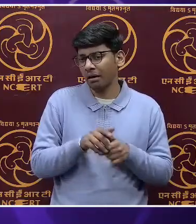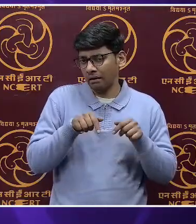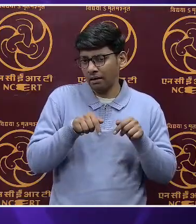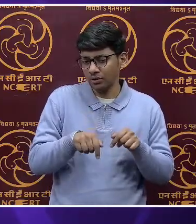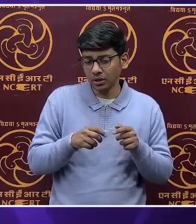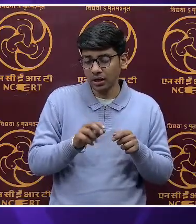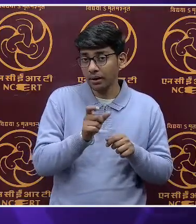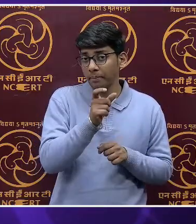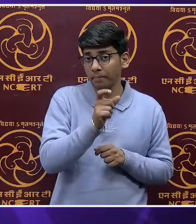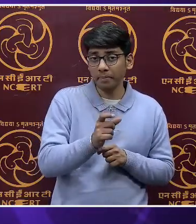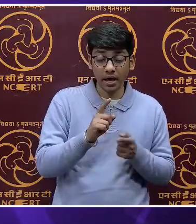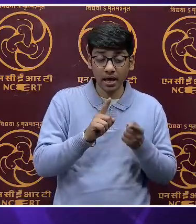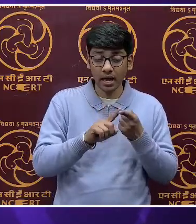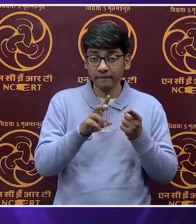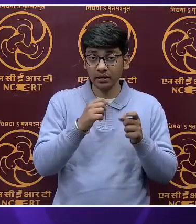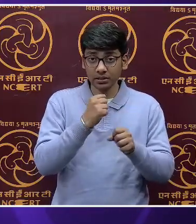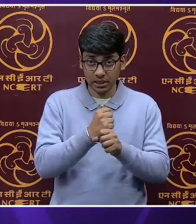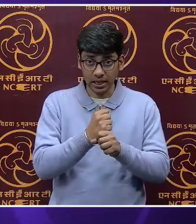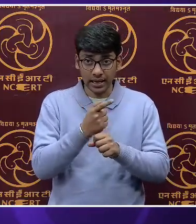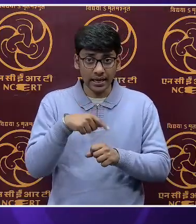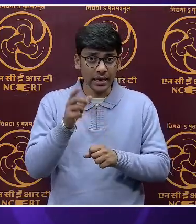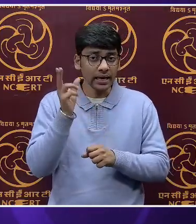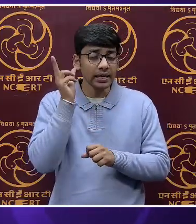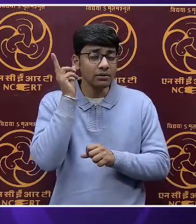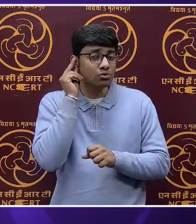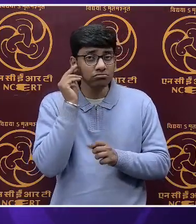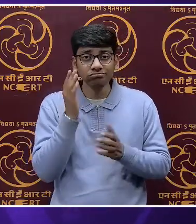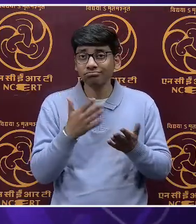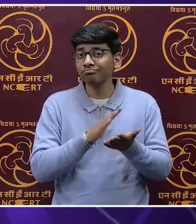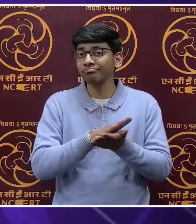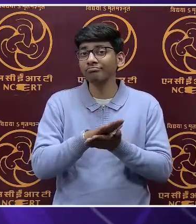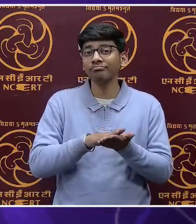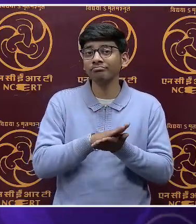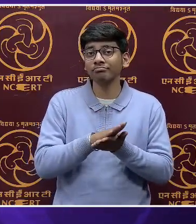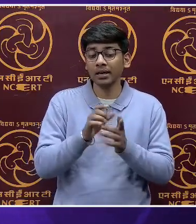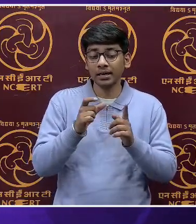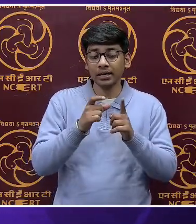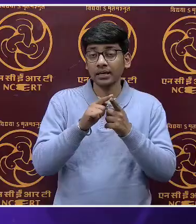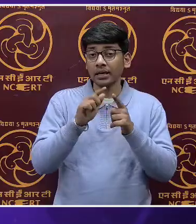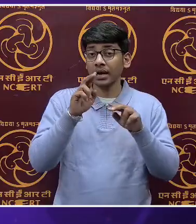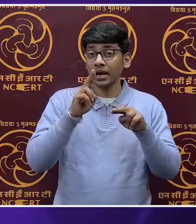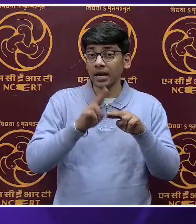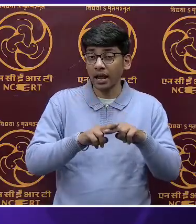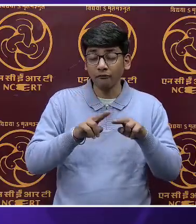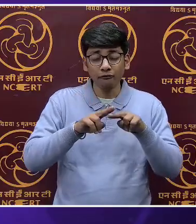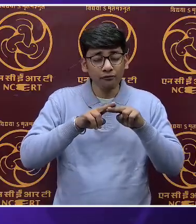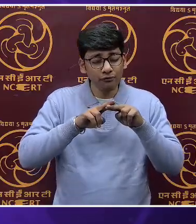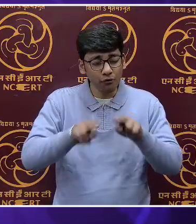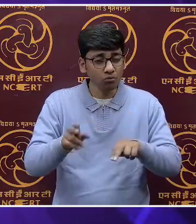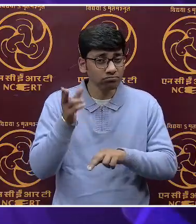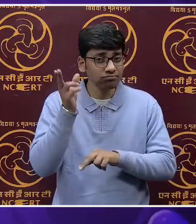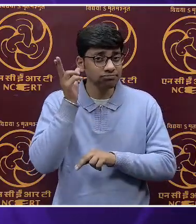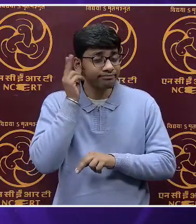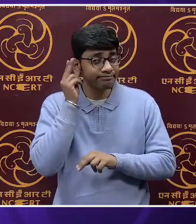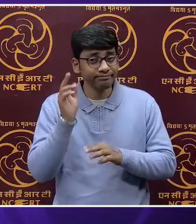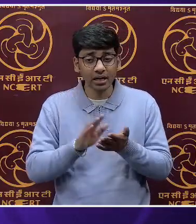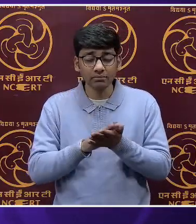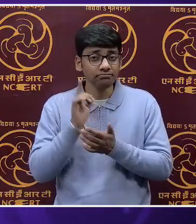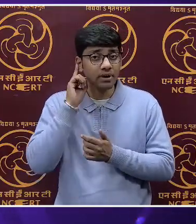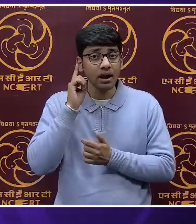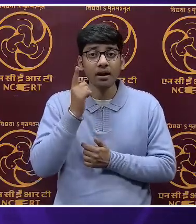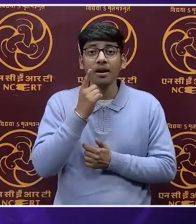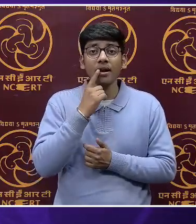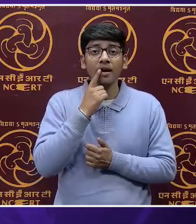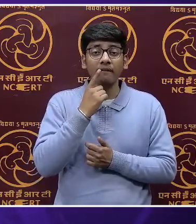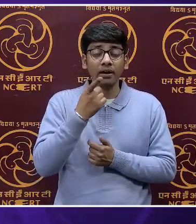was 17-year-old. She was profoundly deaf. And what is the meaning of profoundly deaf? Which means she is totally deaf,